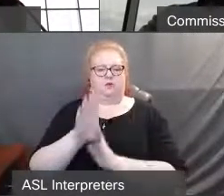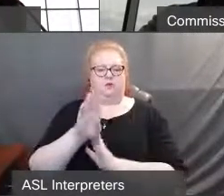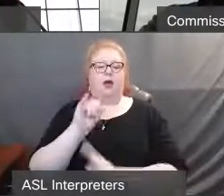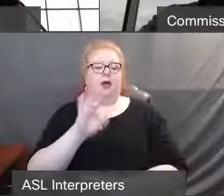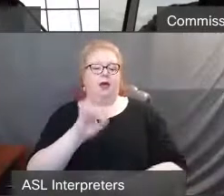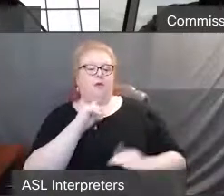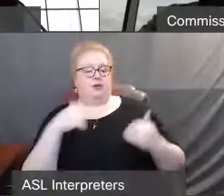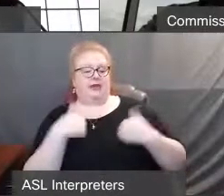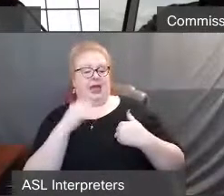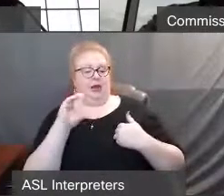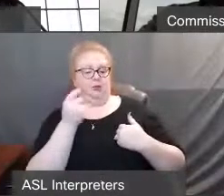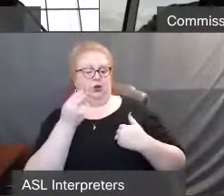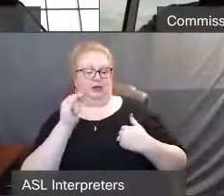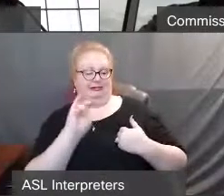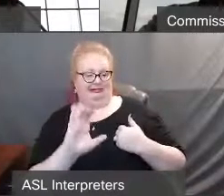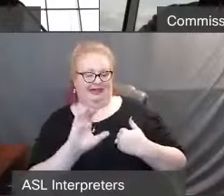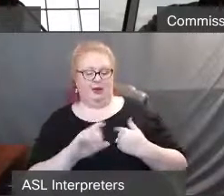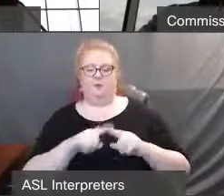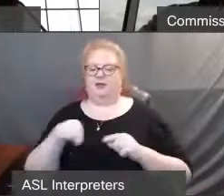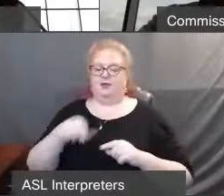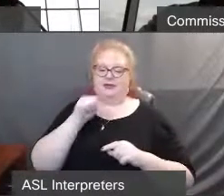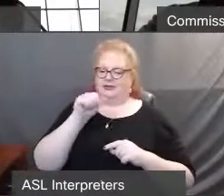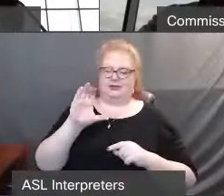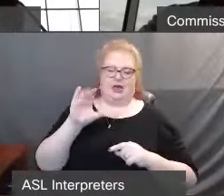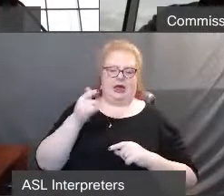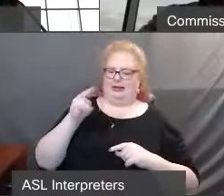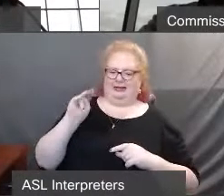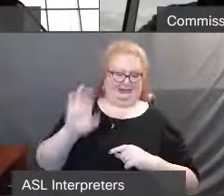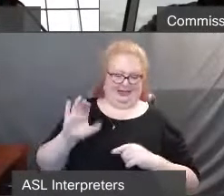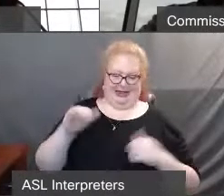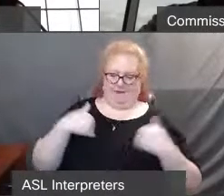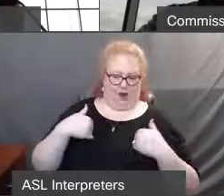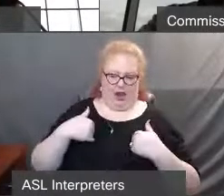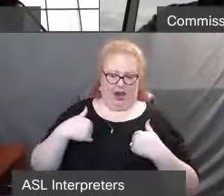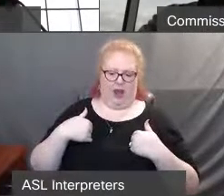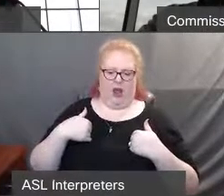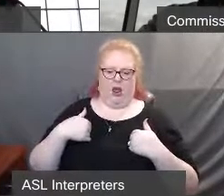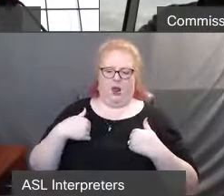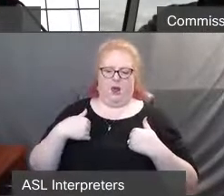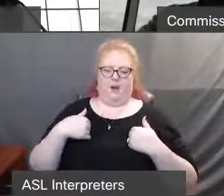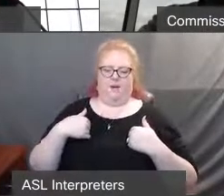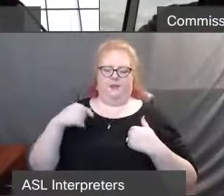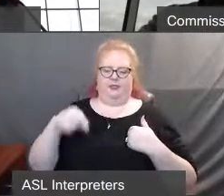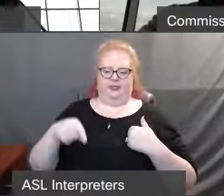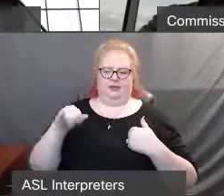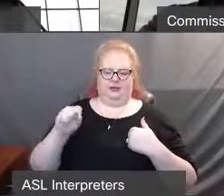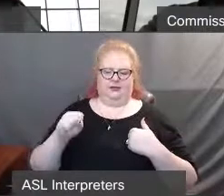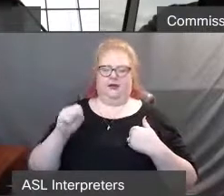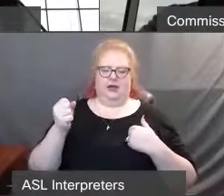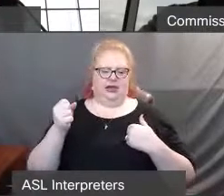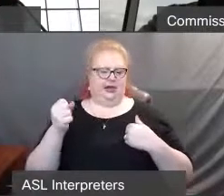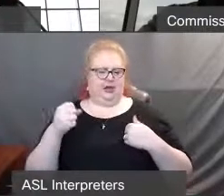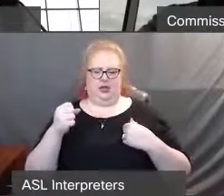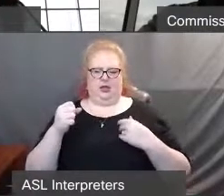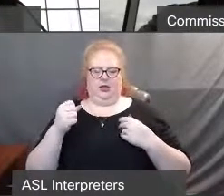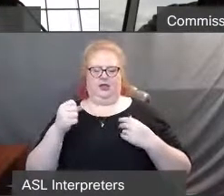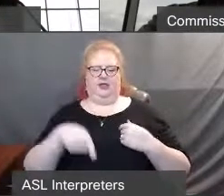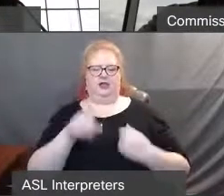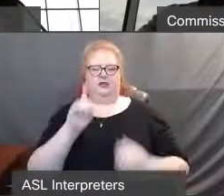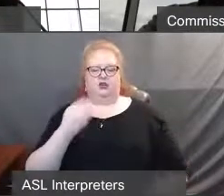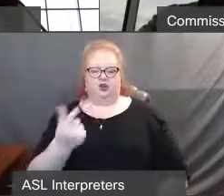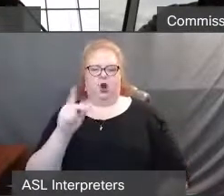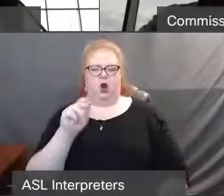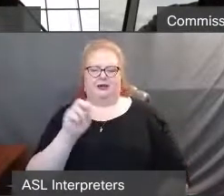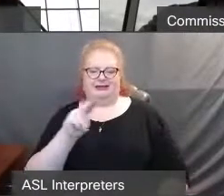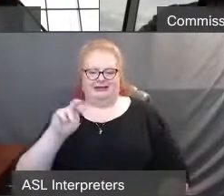C3. So since this is not a clinic, it's a. This is yes, a dog kennel with